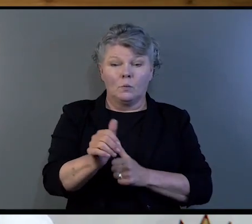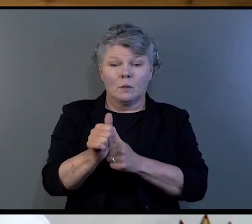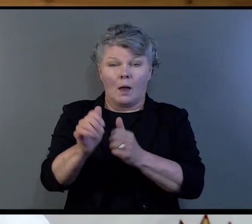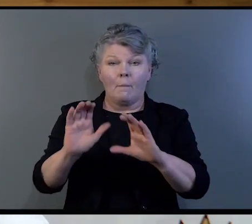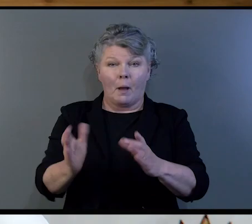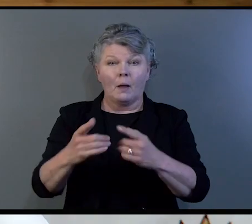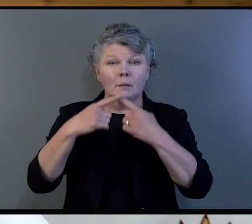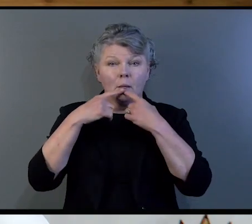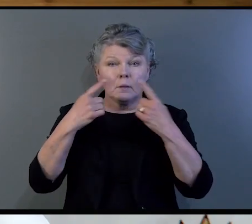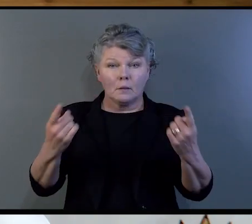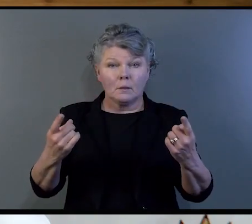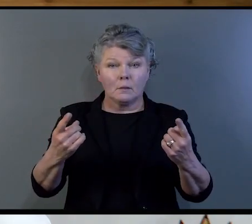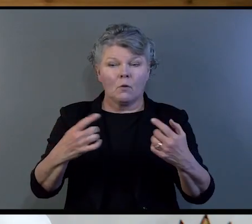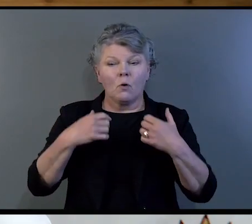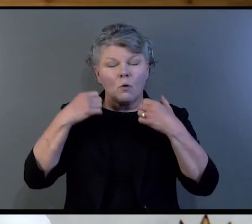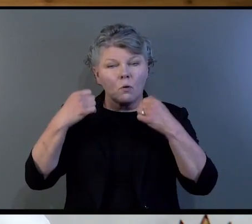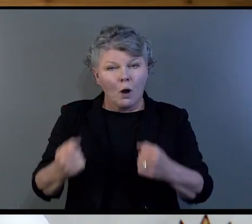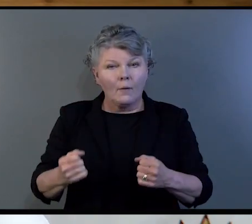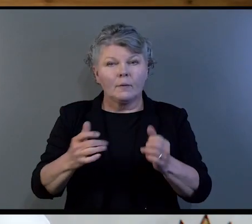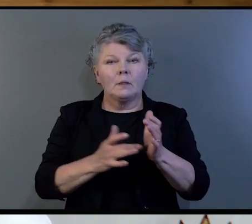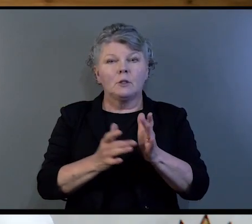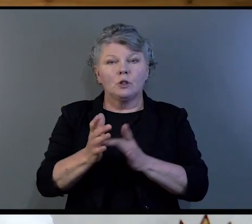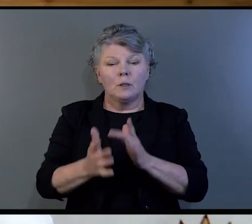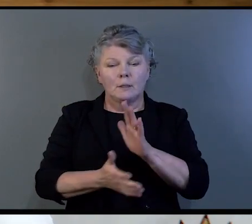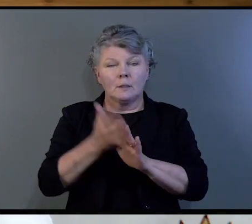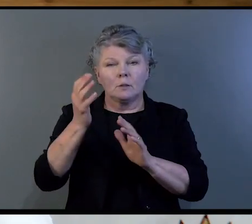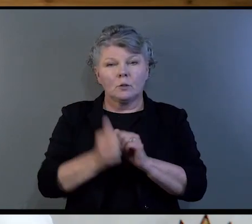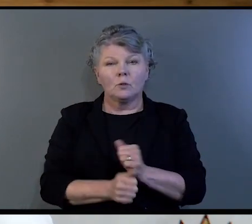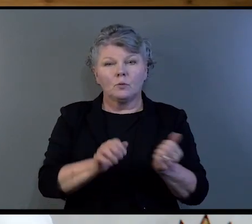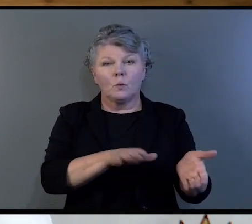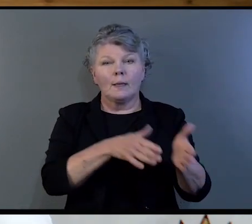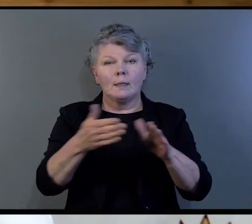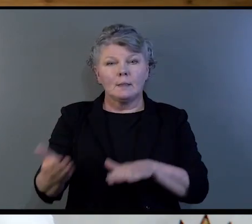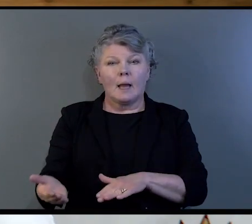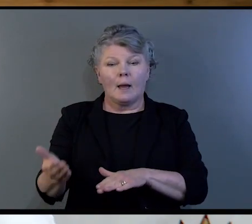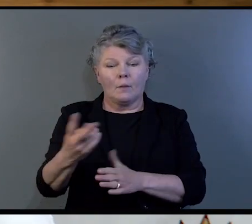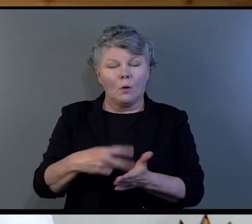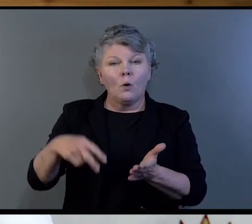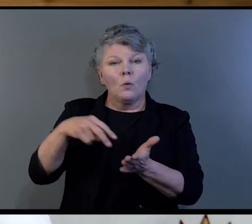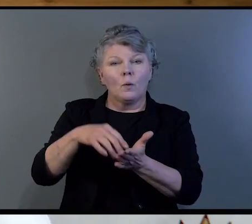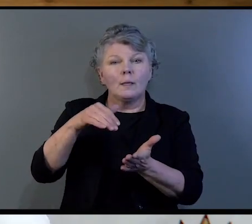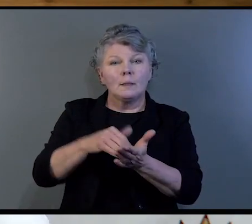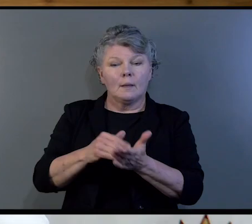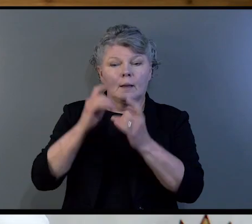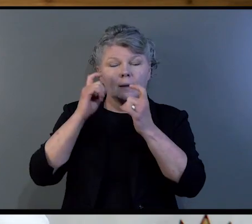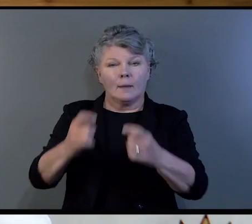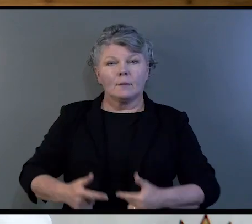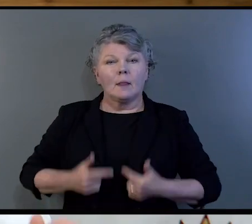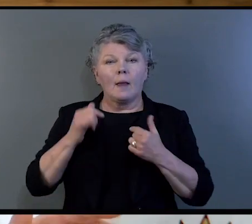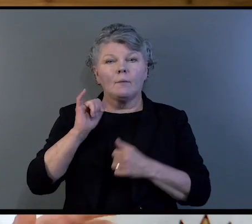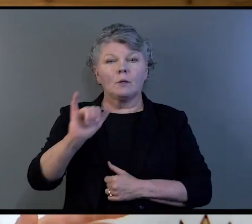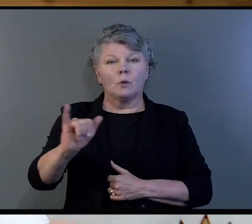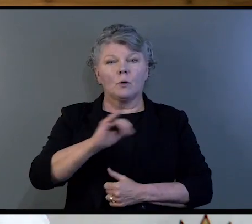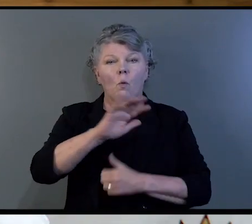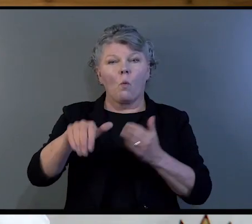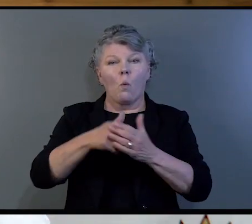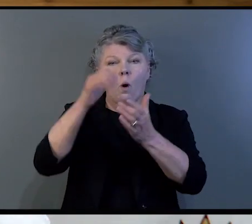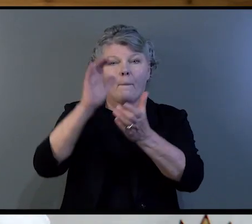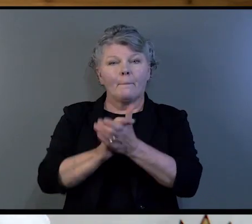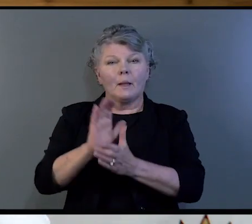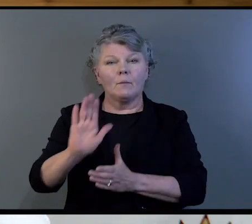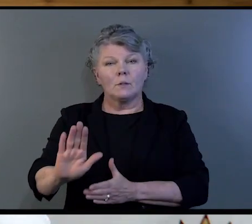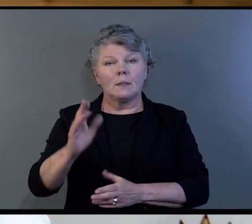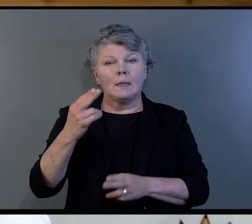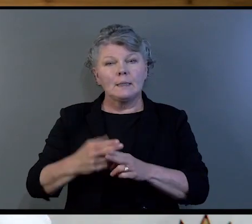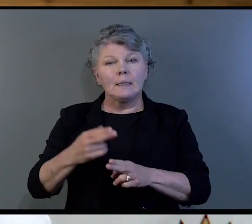have confidence that Jesus has destroyed death, that he is risen from the dead, and that he gives eternal life to all who believe in